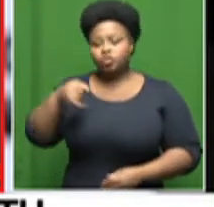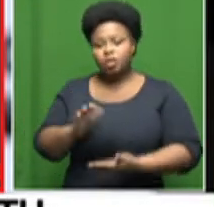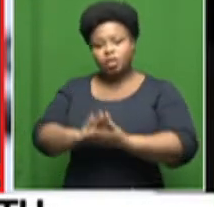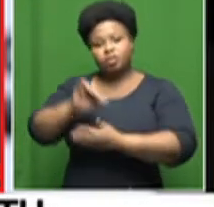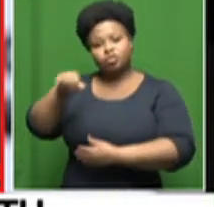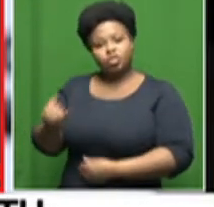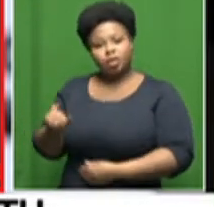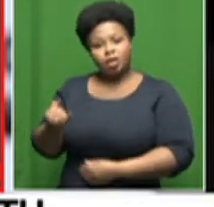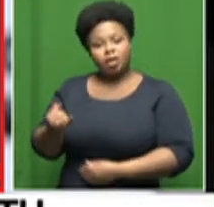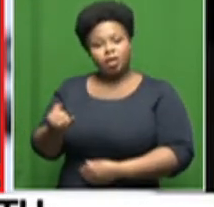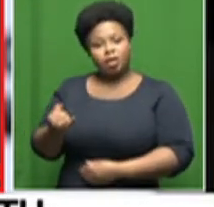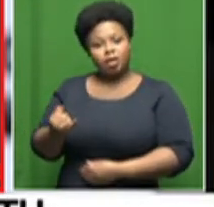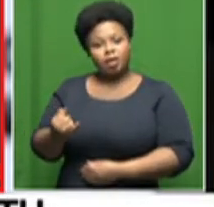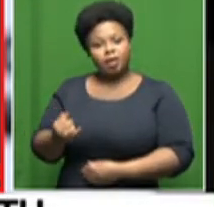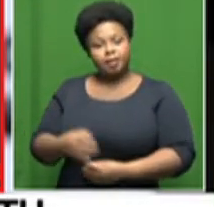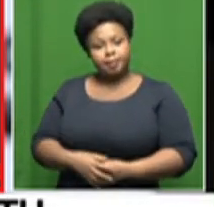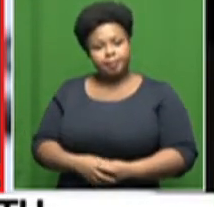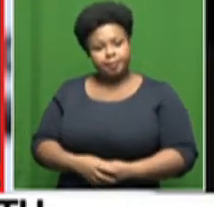J&J